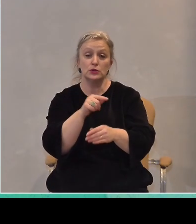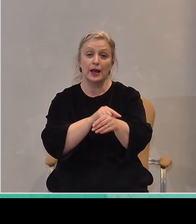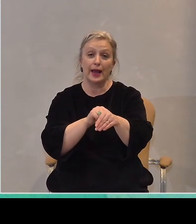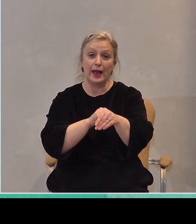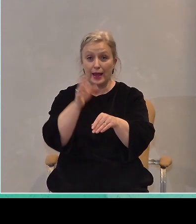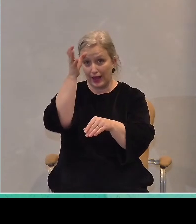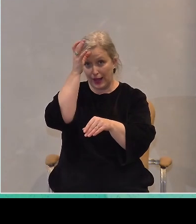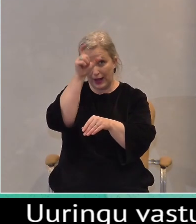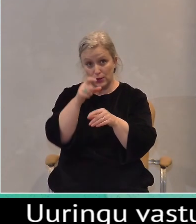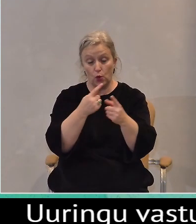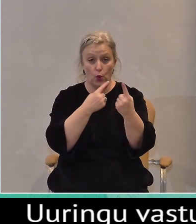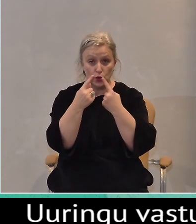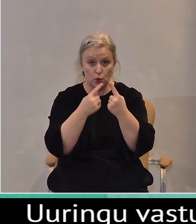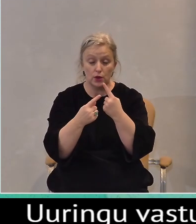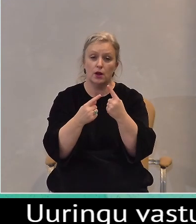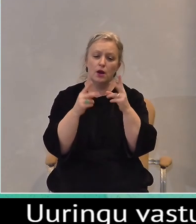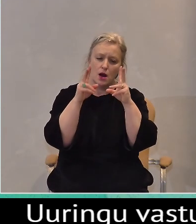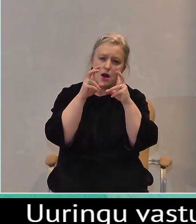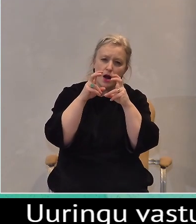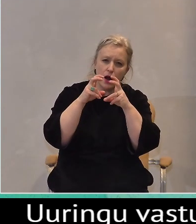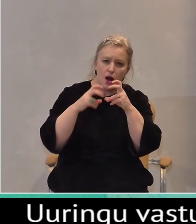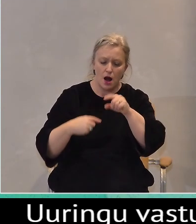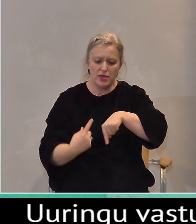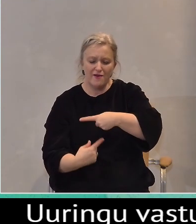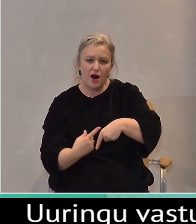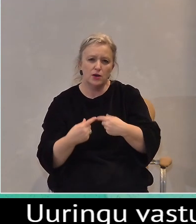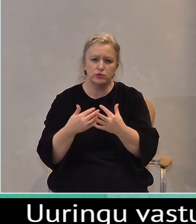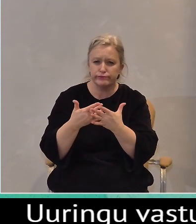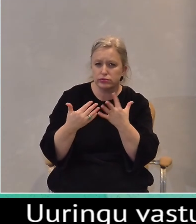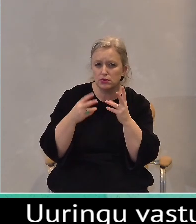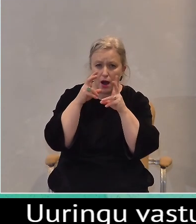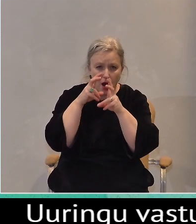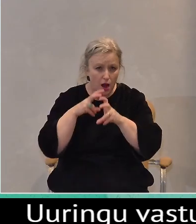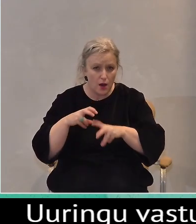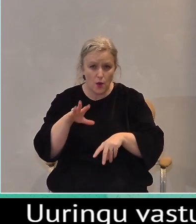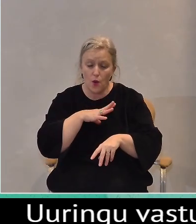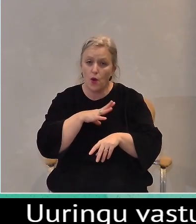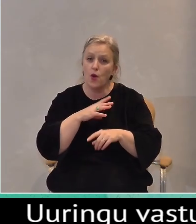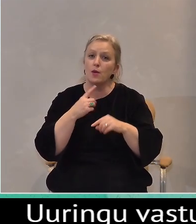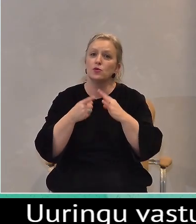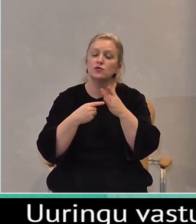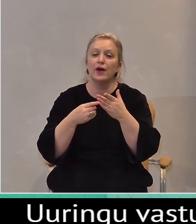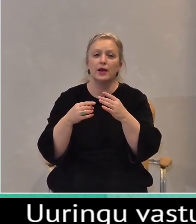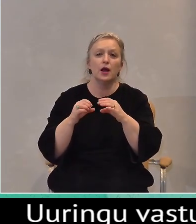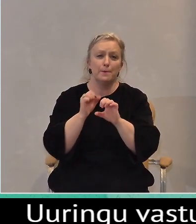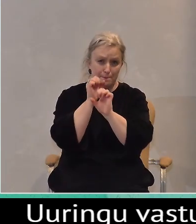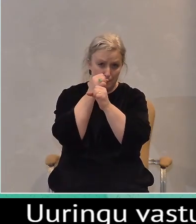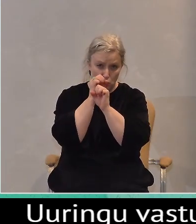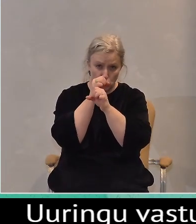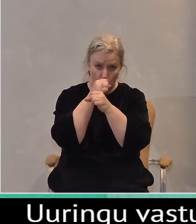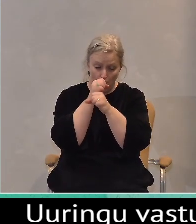Franka and her parents had also seen a geneticist. Various metabolic tests were